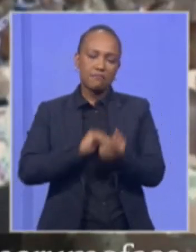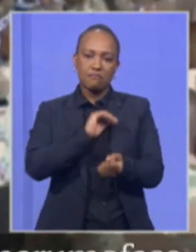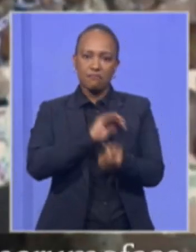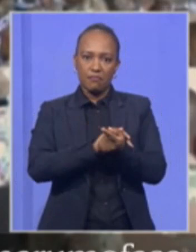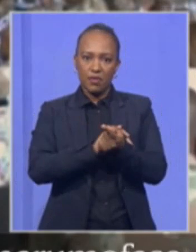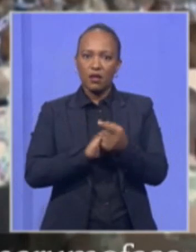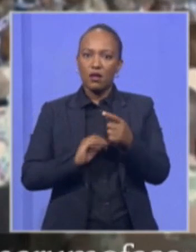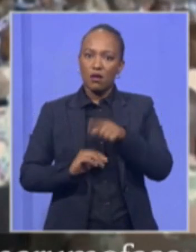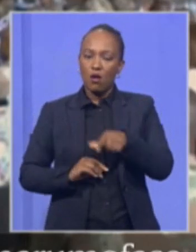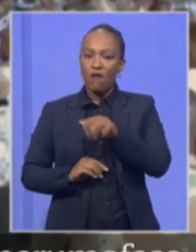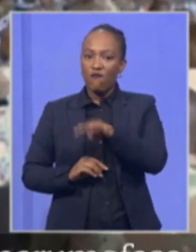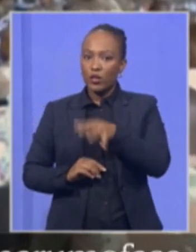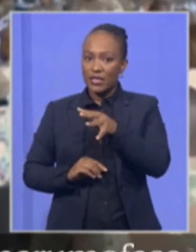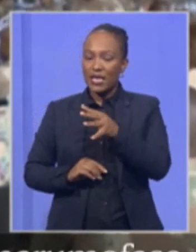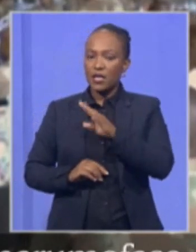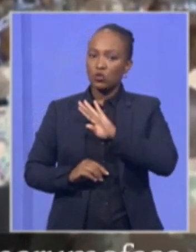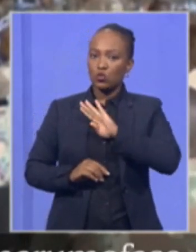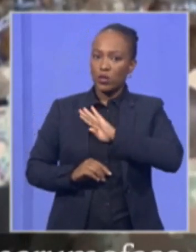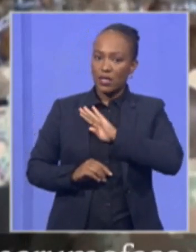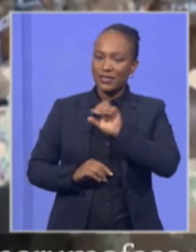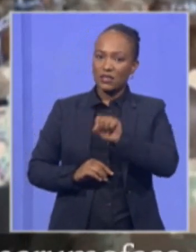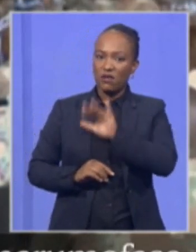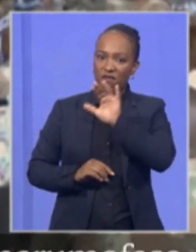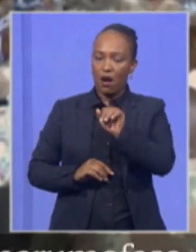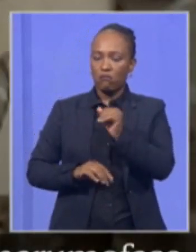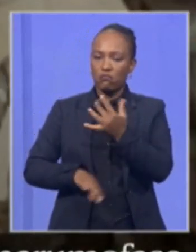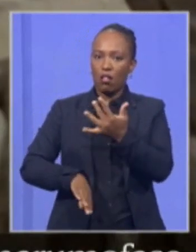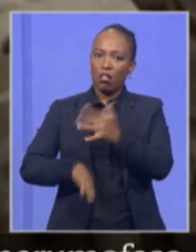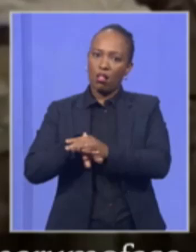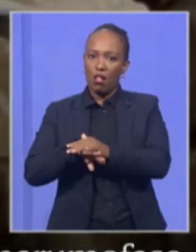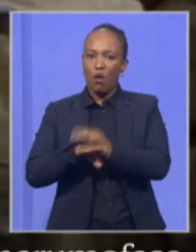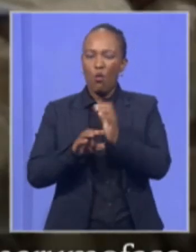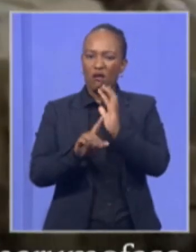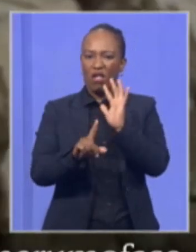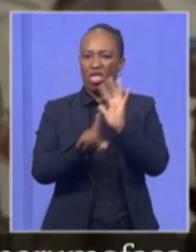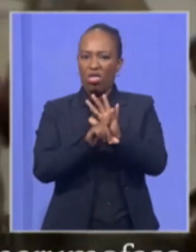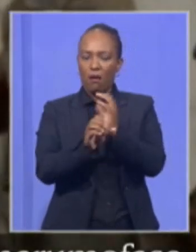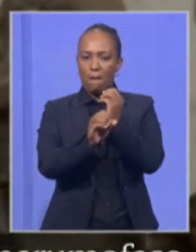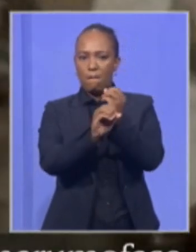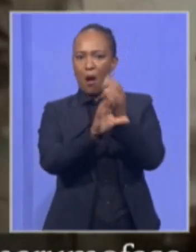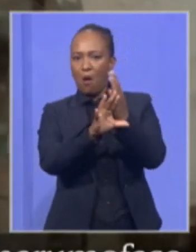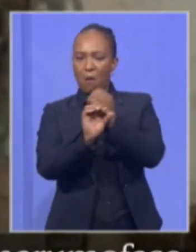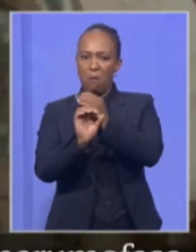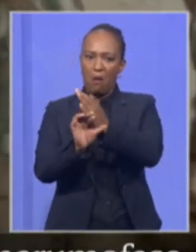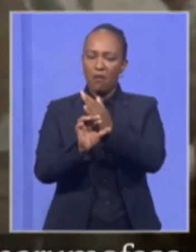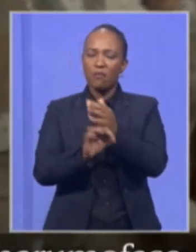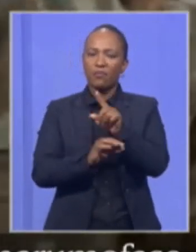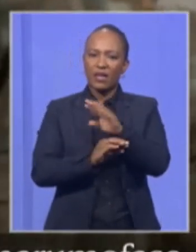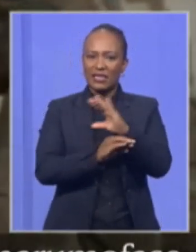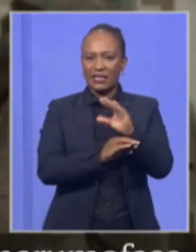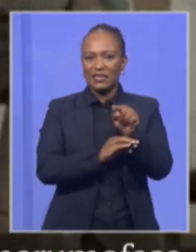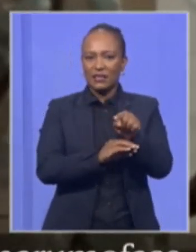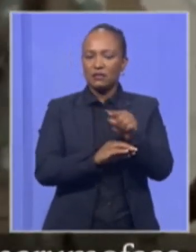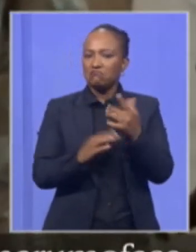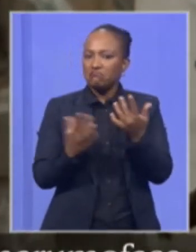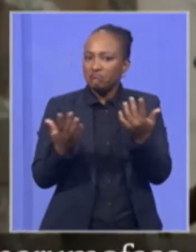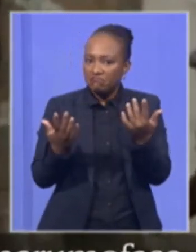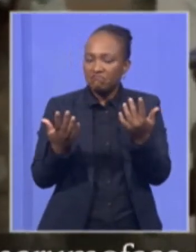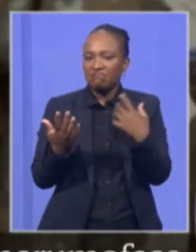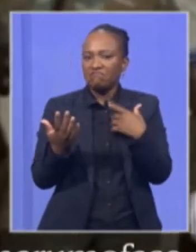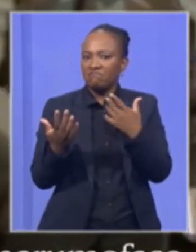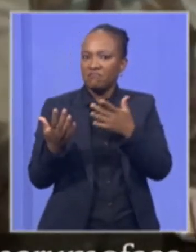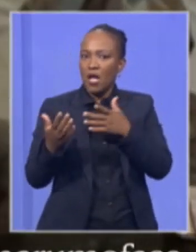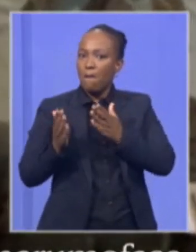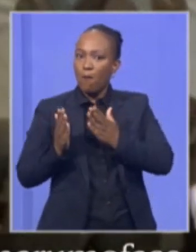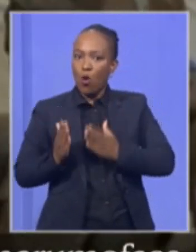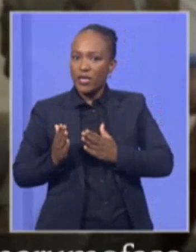Mašole a 14 a Afrika Borwa a bolailwe ntweng ya gabjale ka bohlabela bja DRC. Ga sešo go a hlaka gabotse gore ditopo tša bona di tla